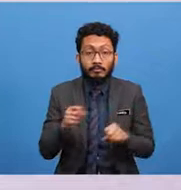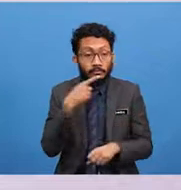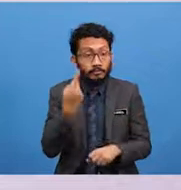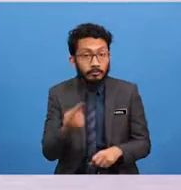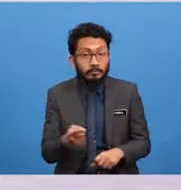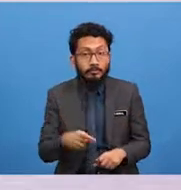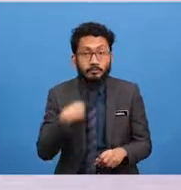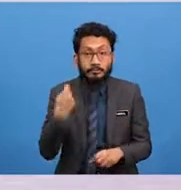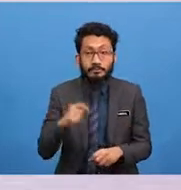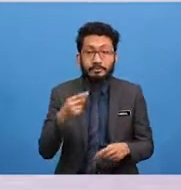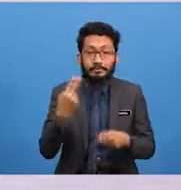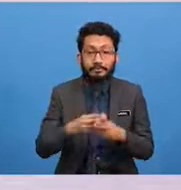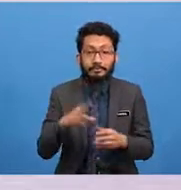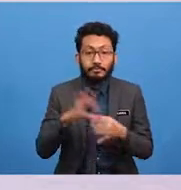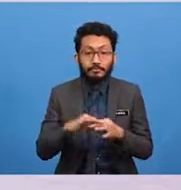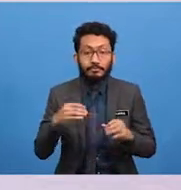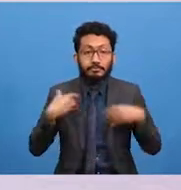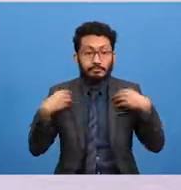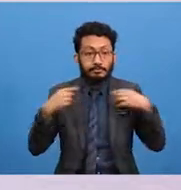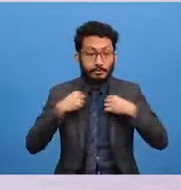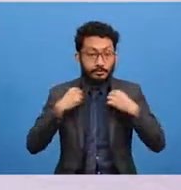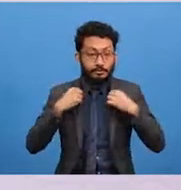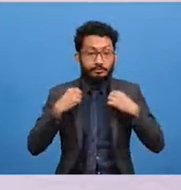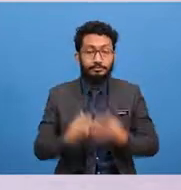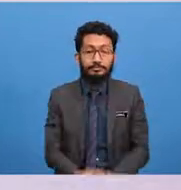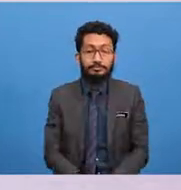tell me the name of this cloth?